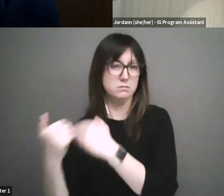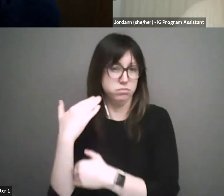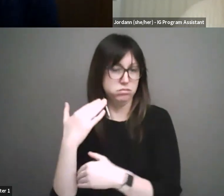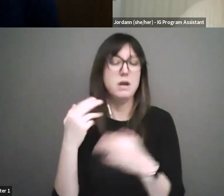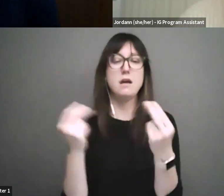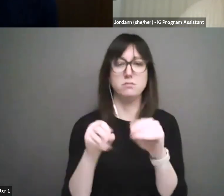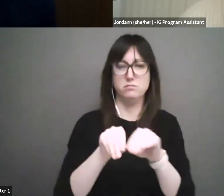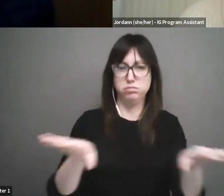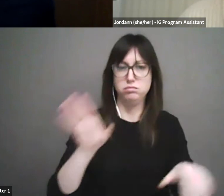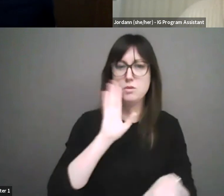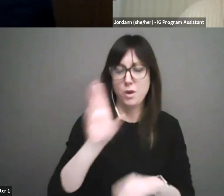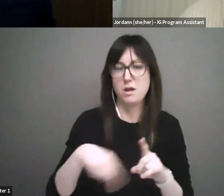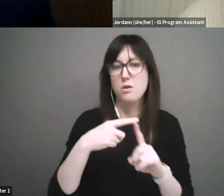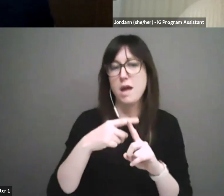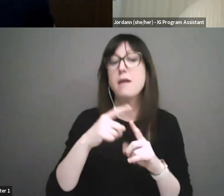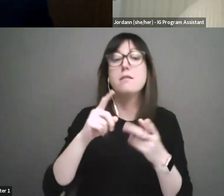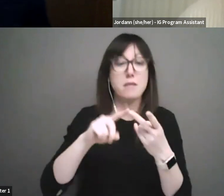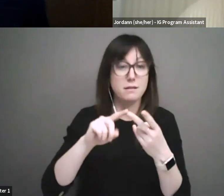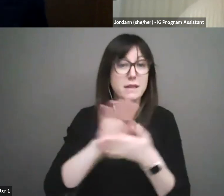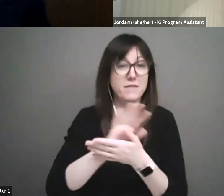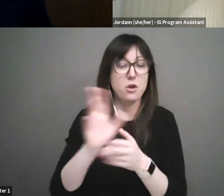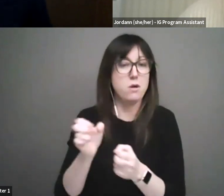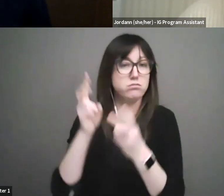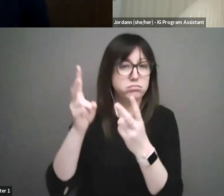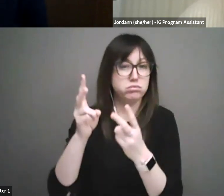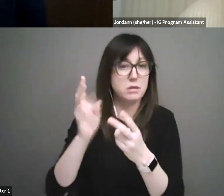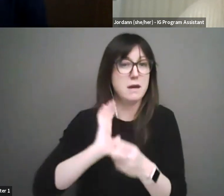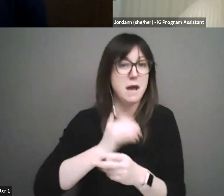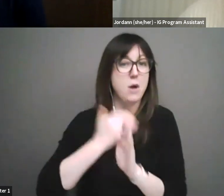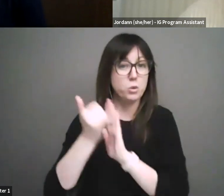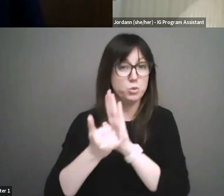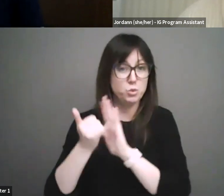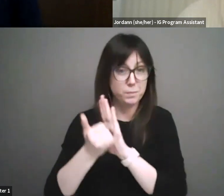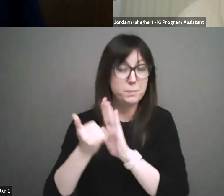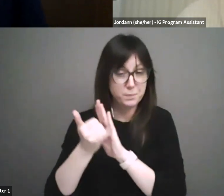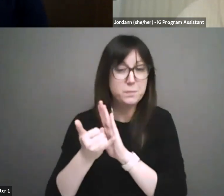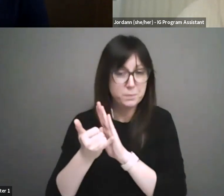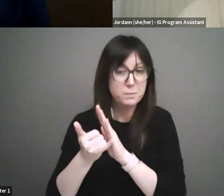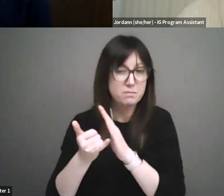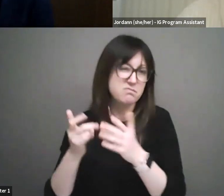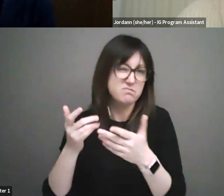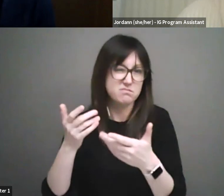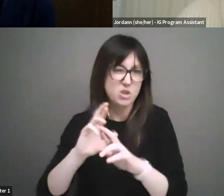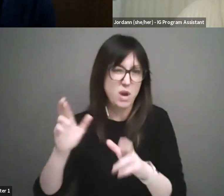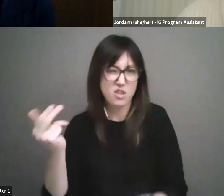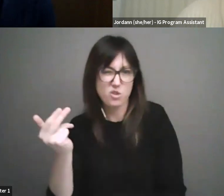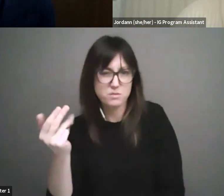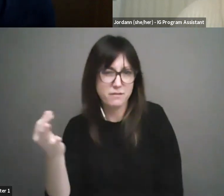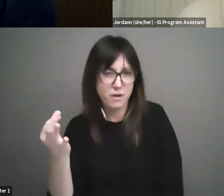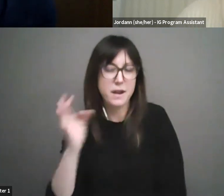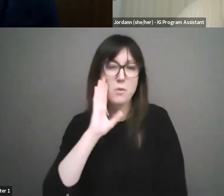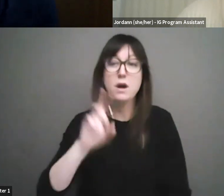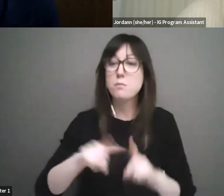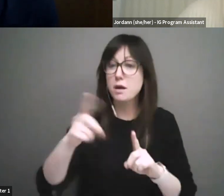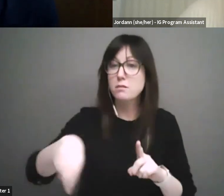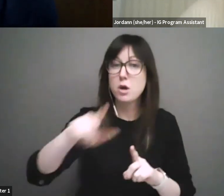video is uploaded to our YouTube channel. So that will be towards the end of the week, but everybody on the registration